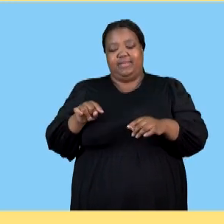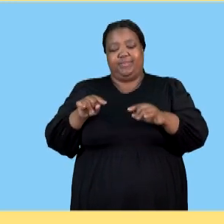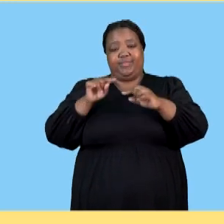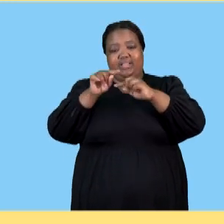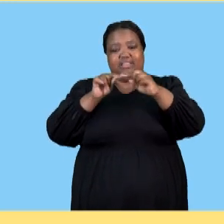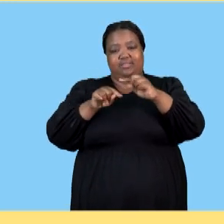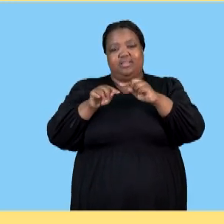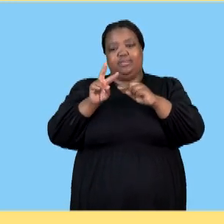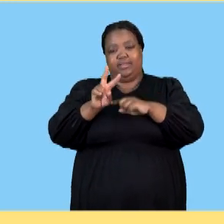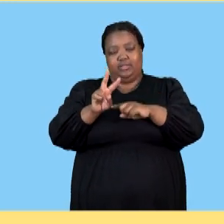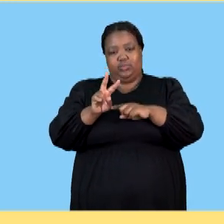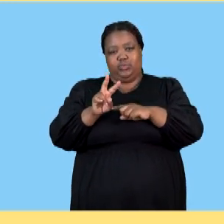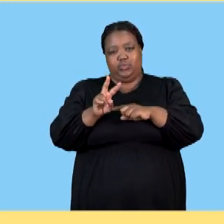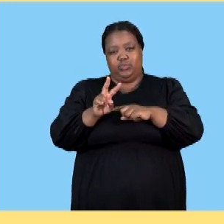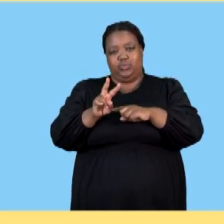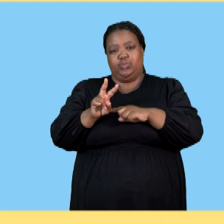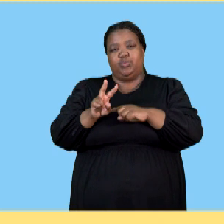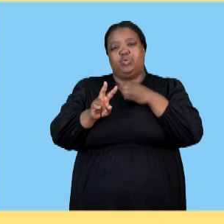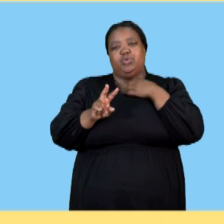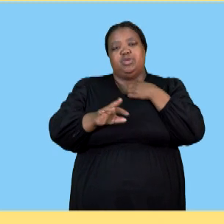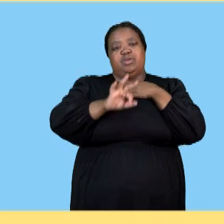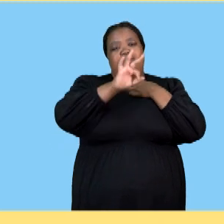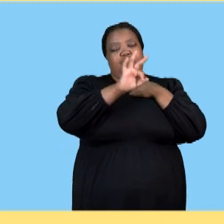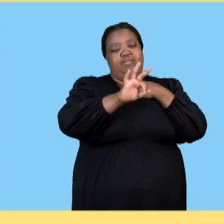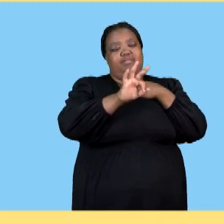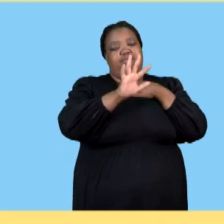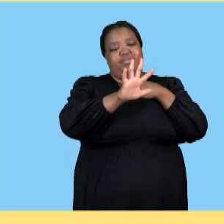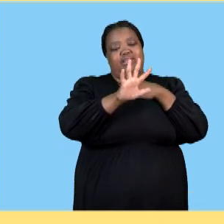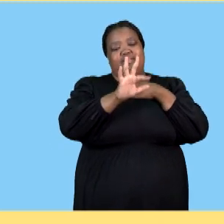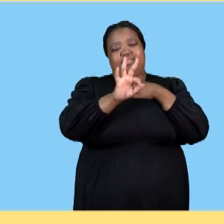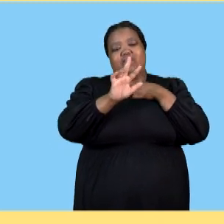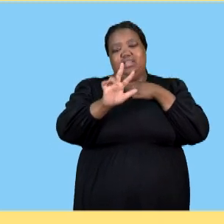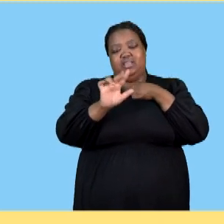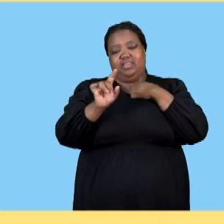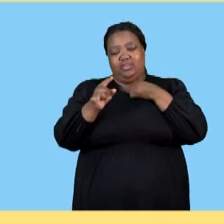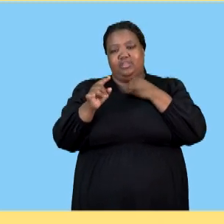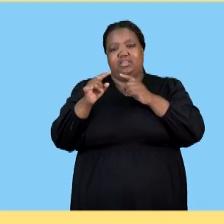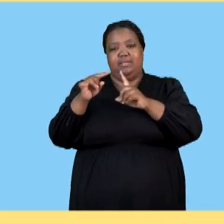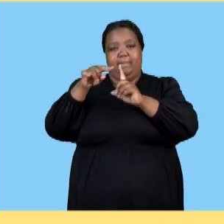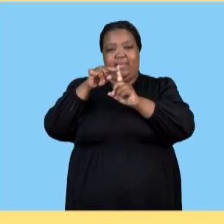divide it by 2. Okay, those figures again. It's 538,000 plus